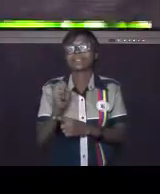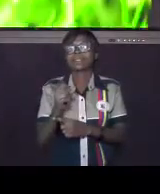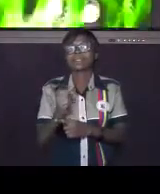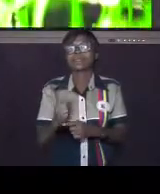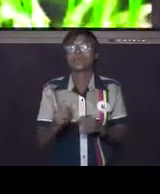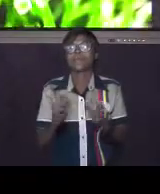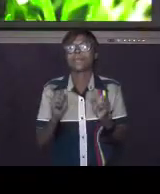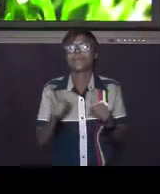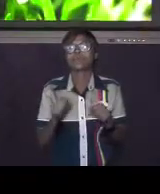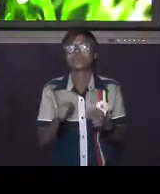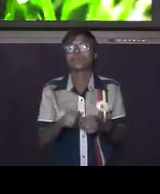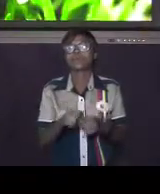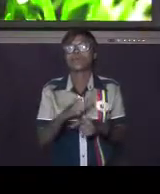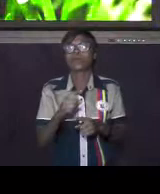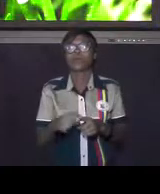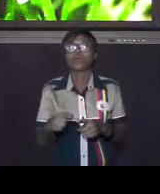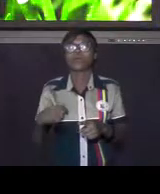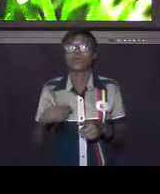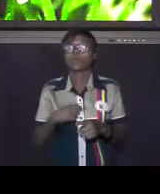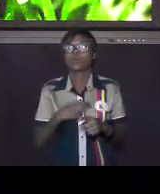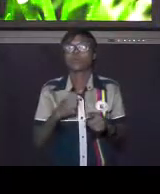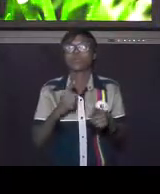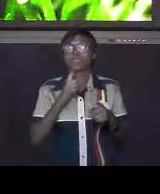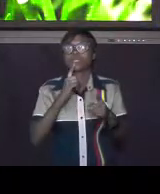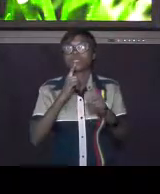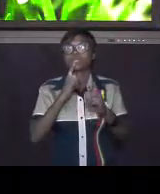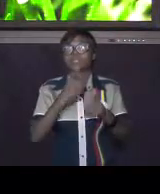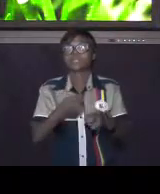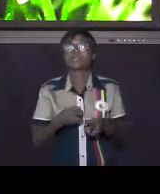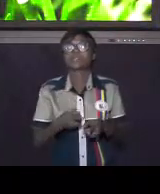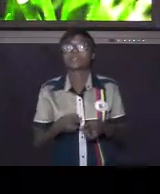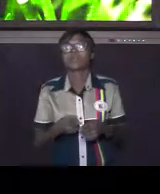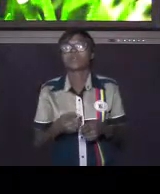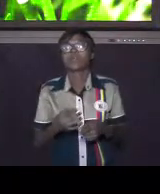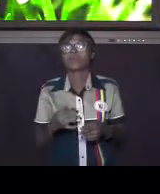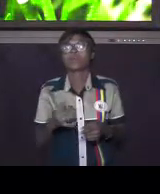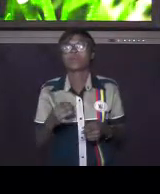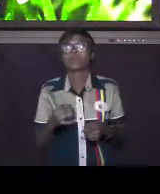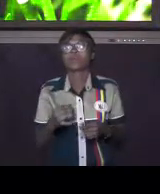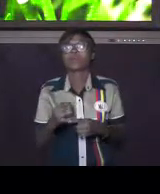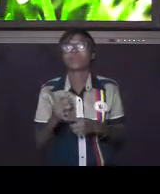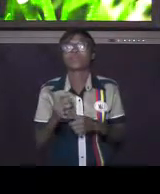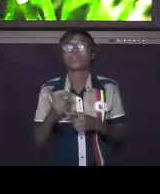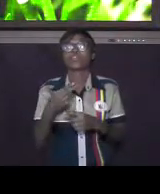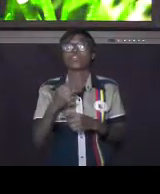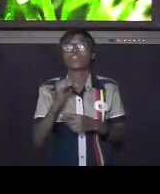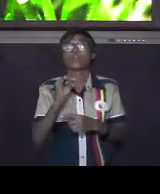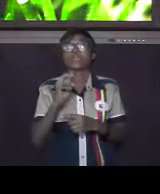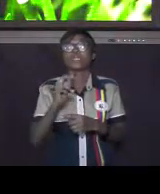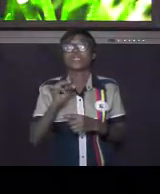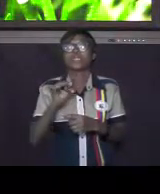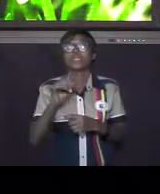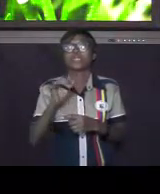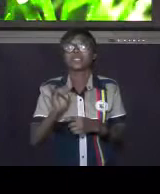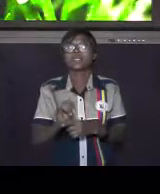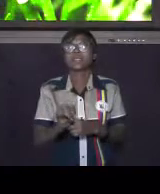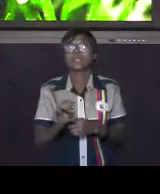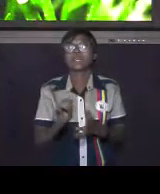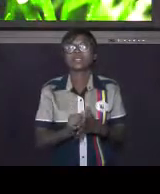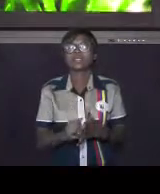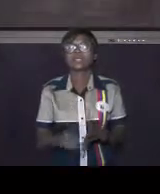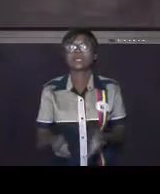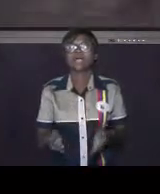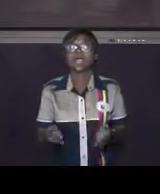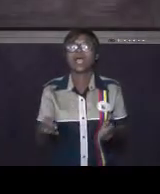possible. When we say humidity, what do we mean? That's the amount of moisture in the